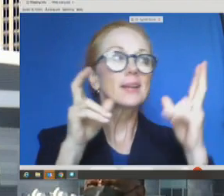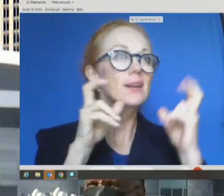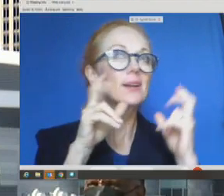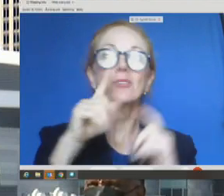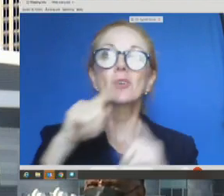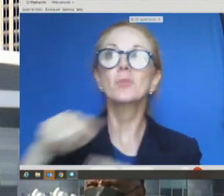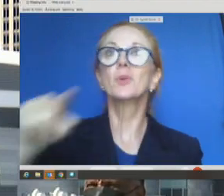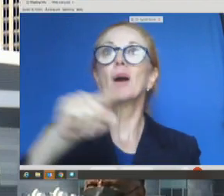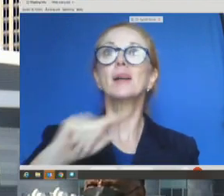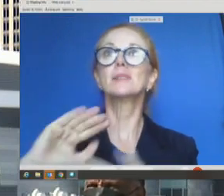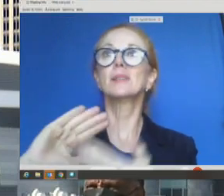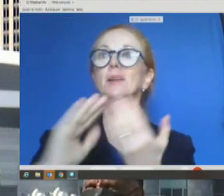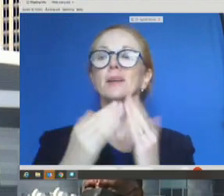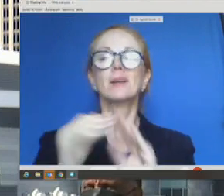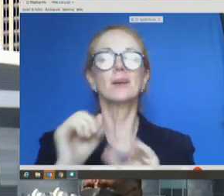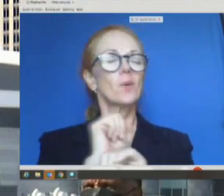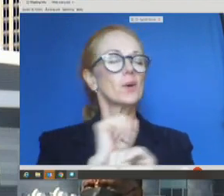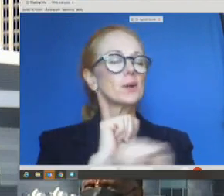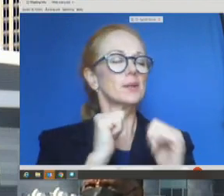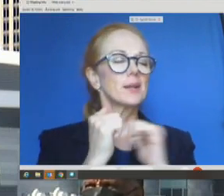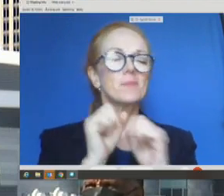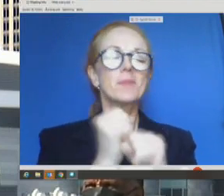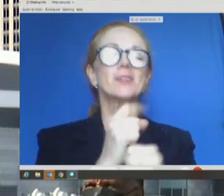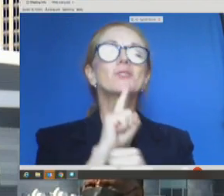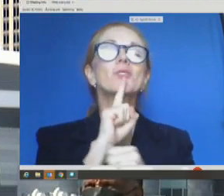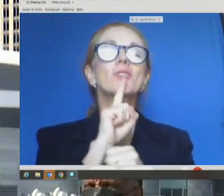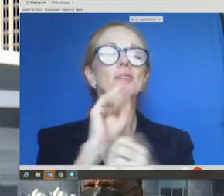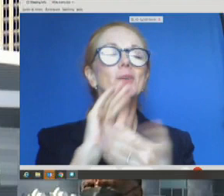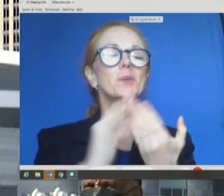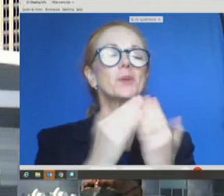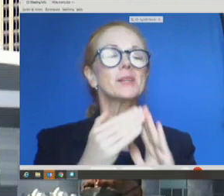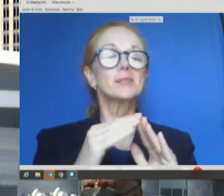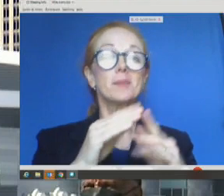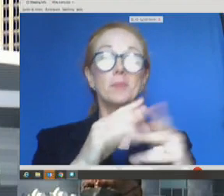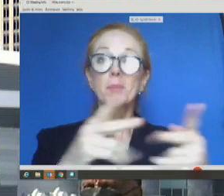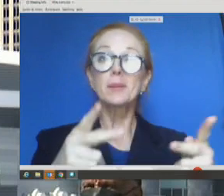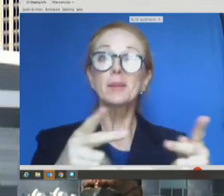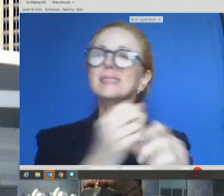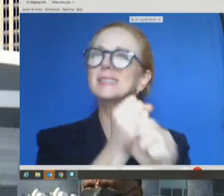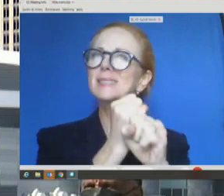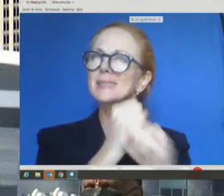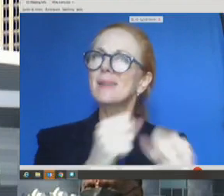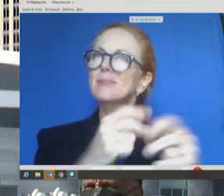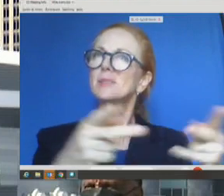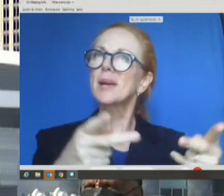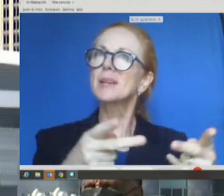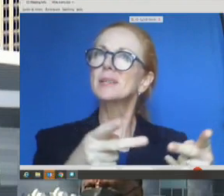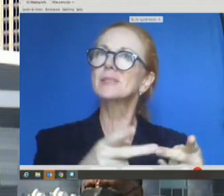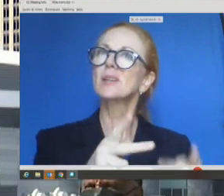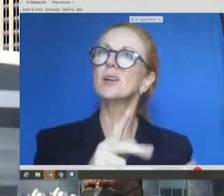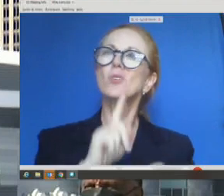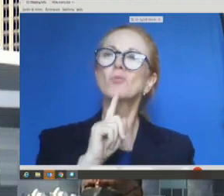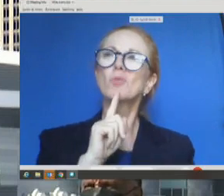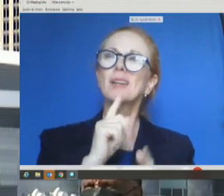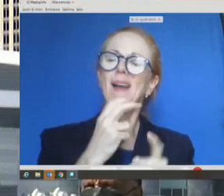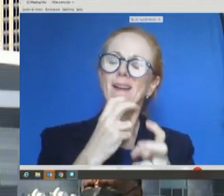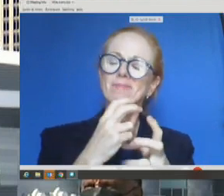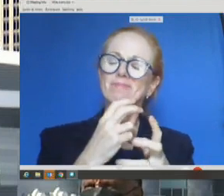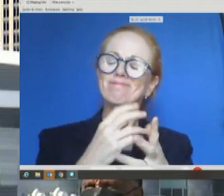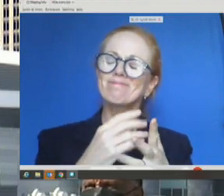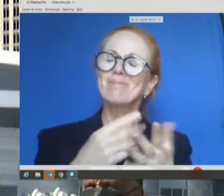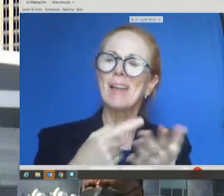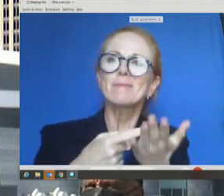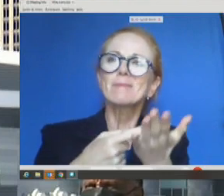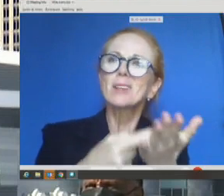for many years to ensure that the community has a space or safe space to actually have difficult